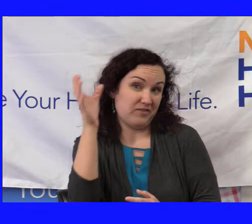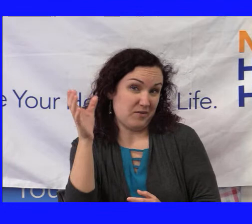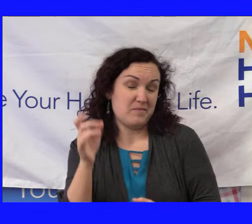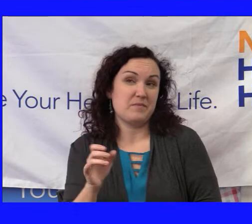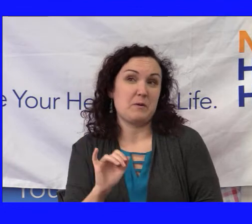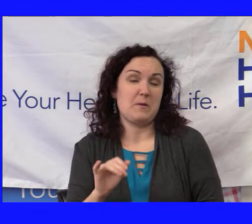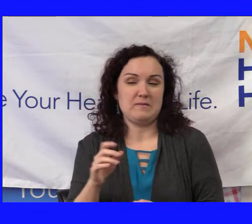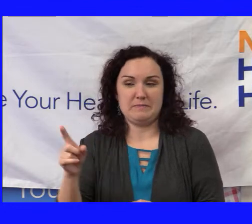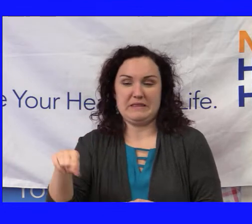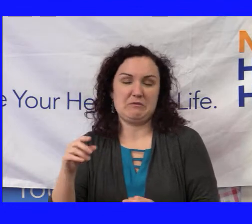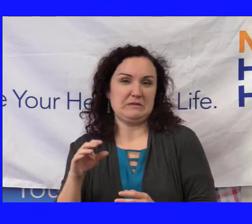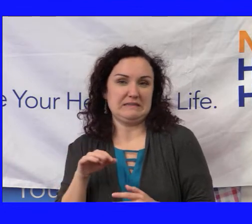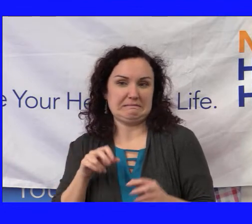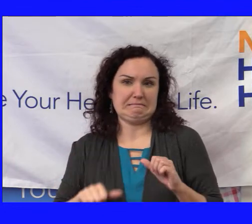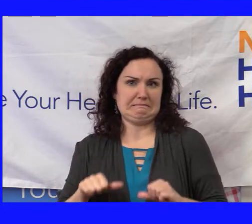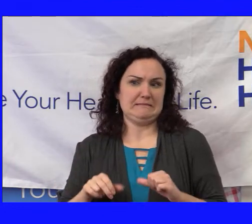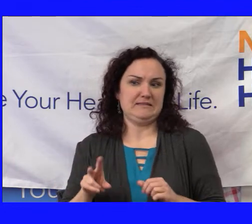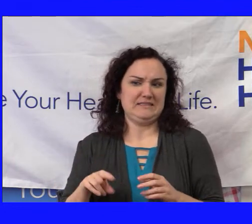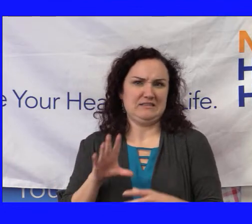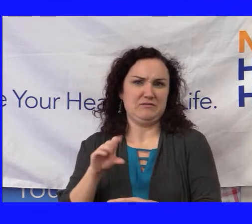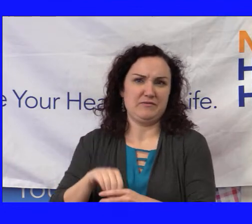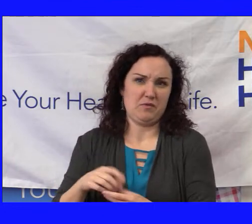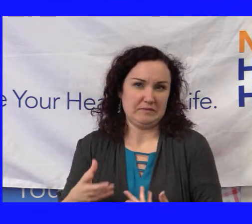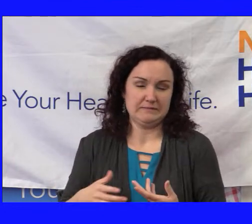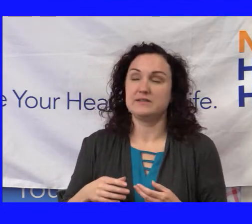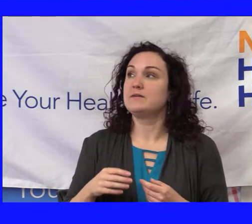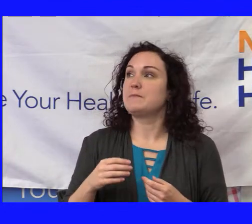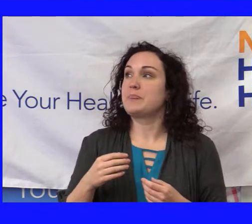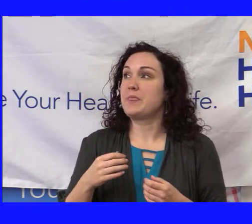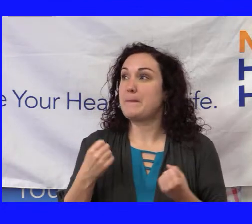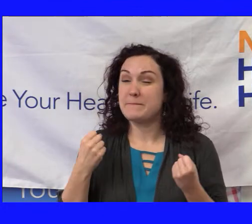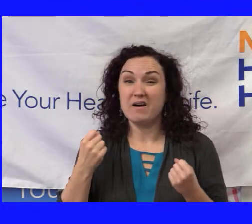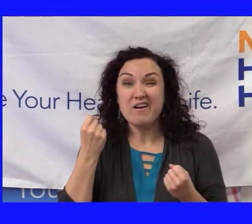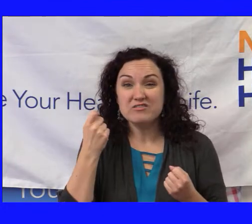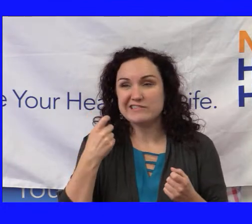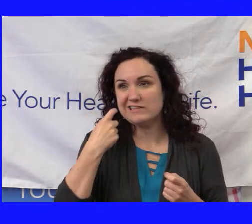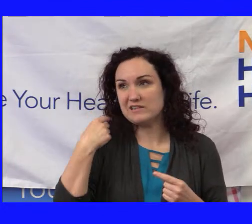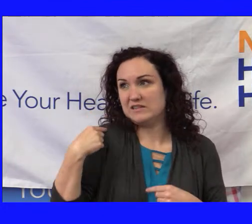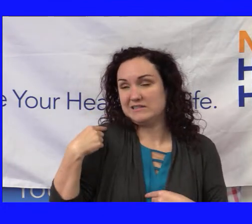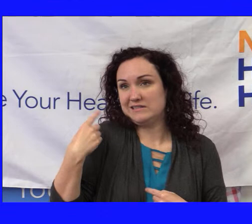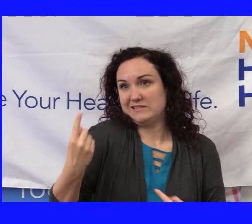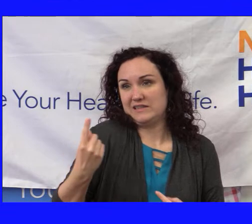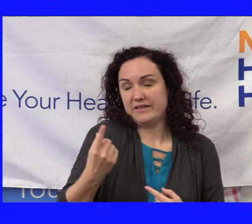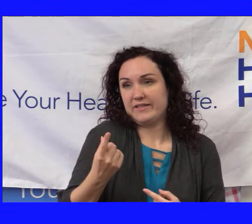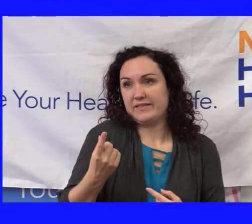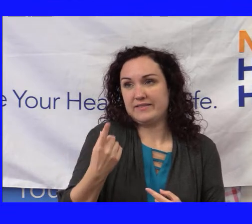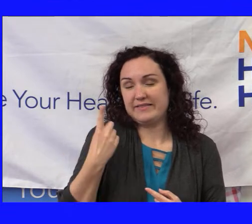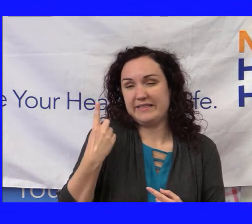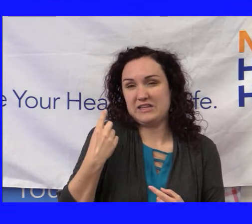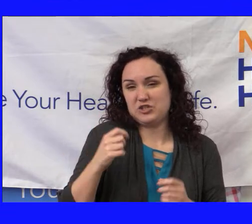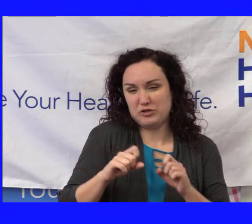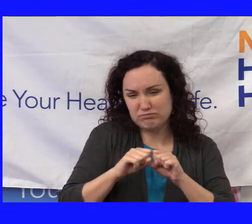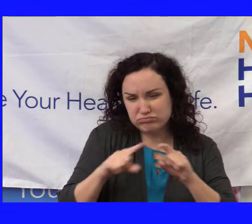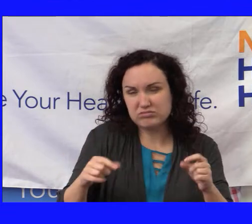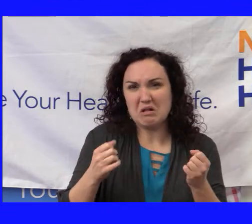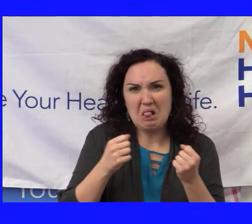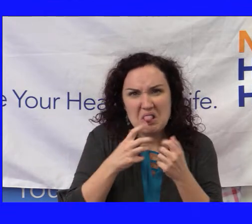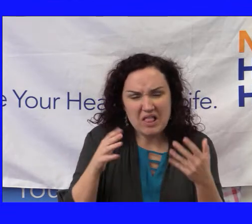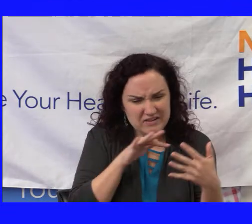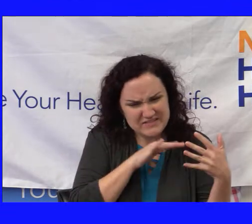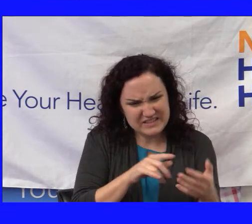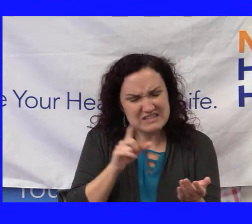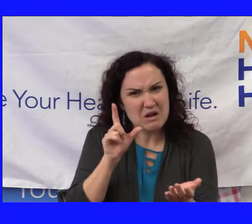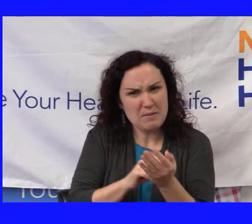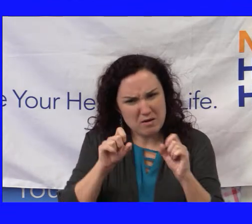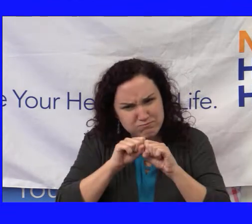equation. However, after much literature was published this past year around the idea and how this was inconsistent and how this only led to